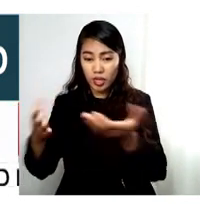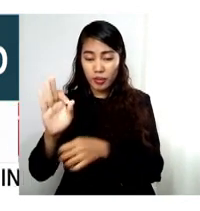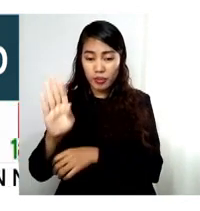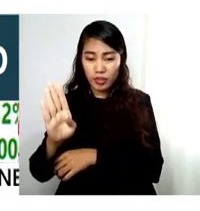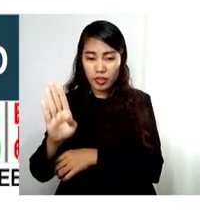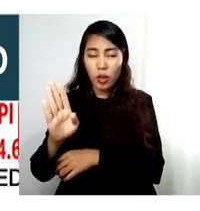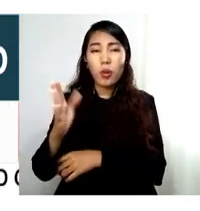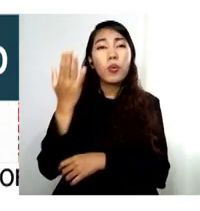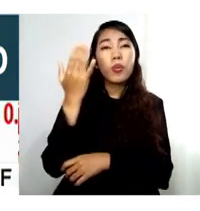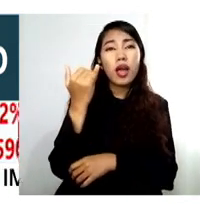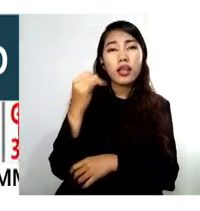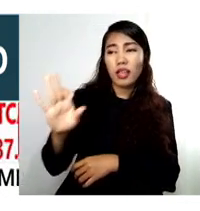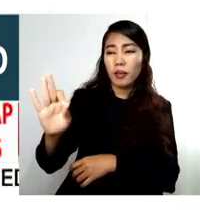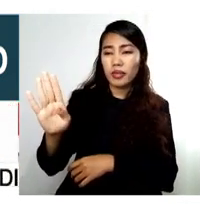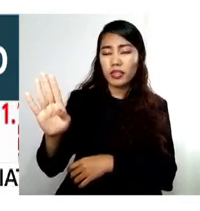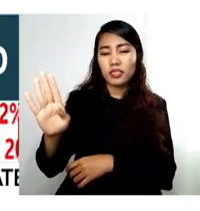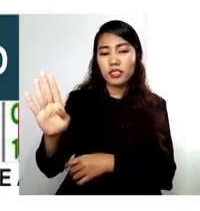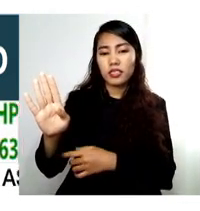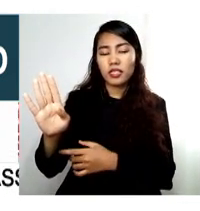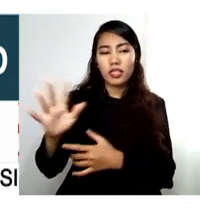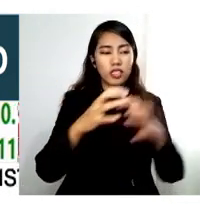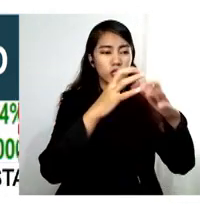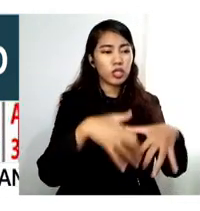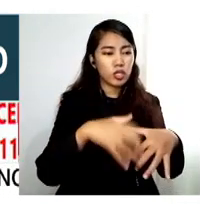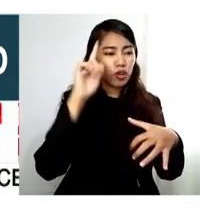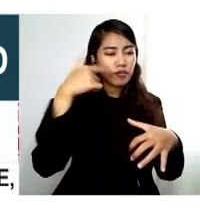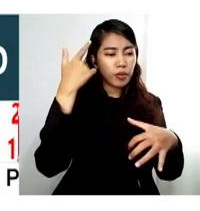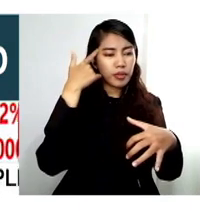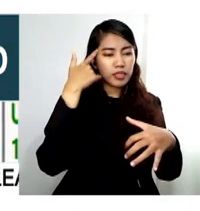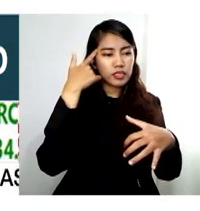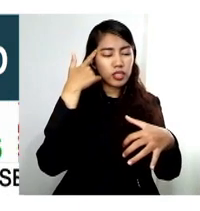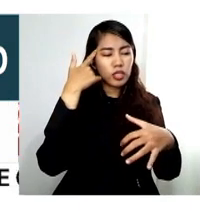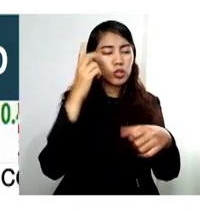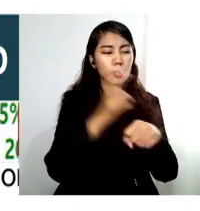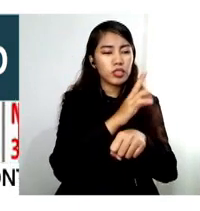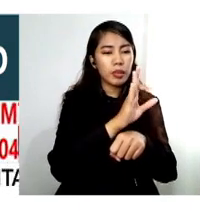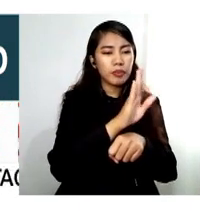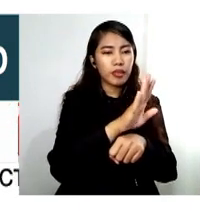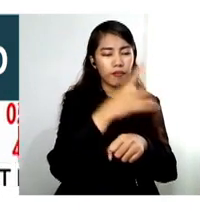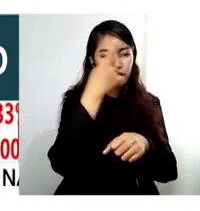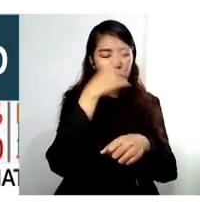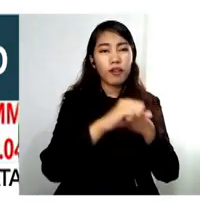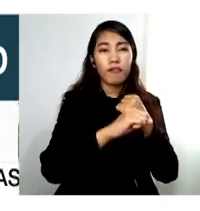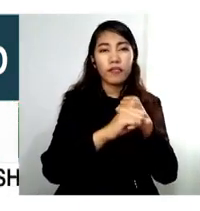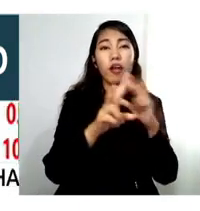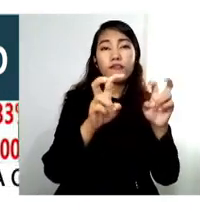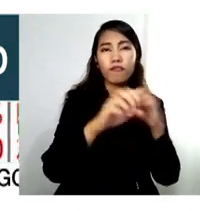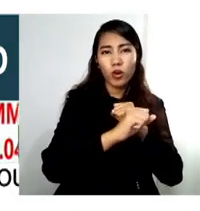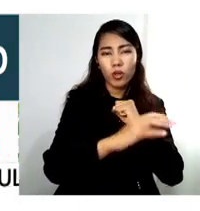why the government is not able to use that platform to send its messages as well. Okay, we're going to have to leave it at that. Presidential